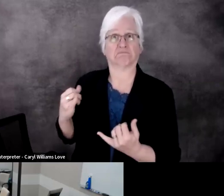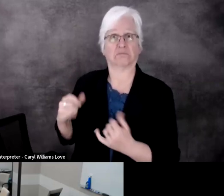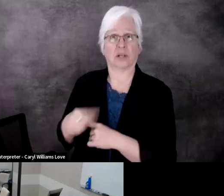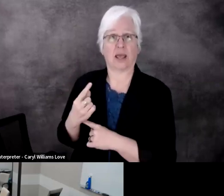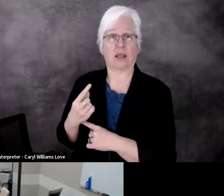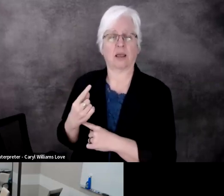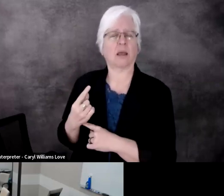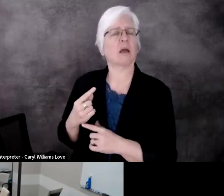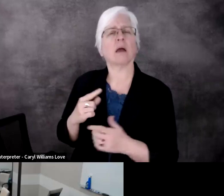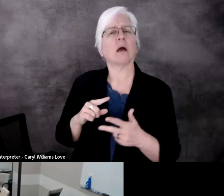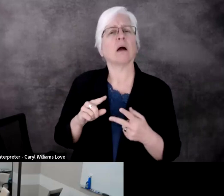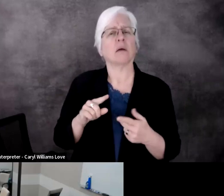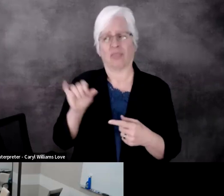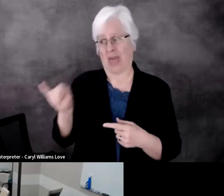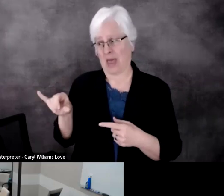what else should we